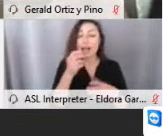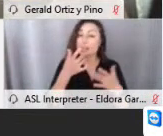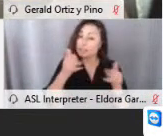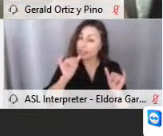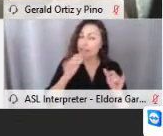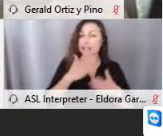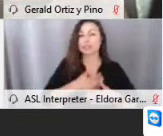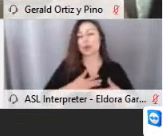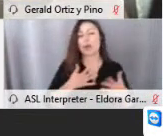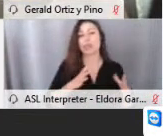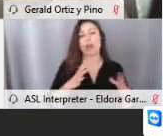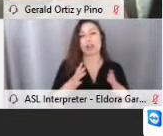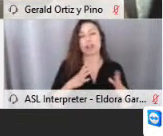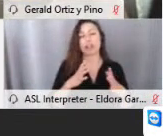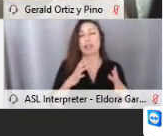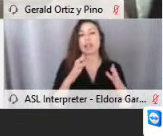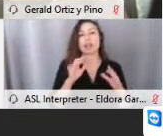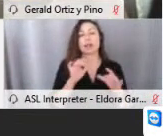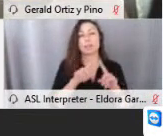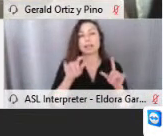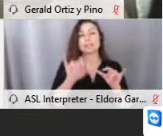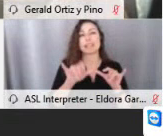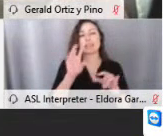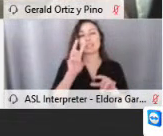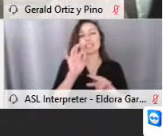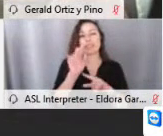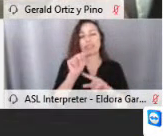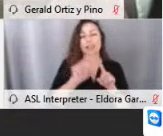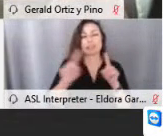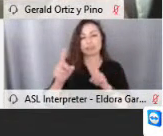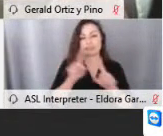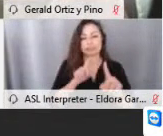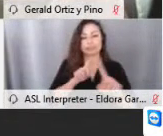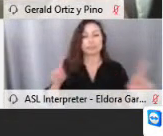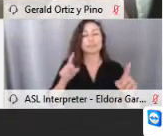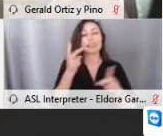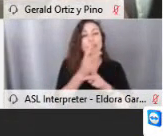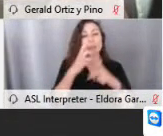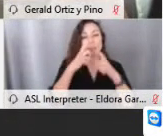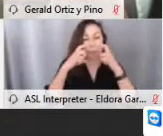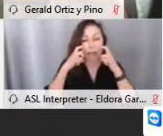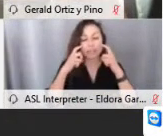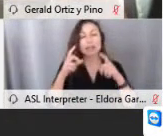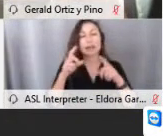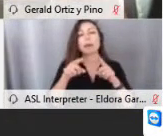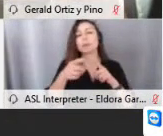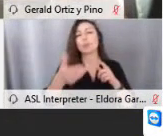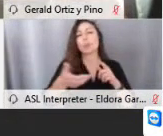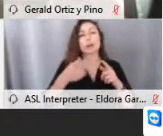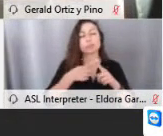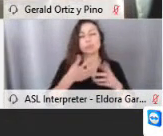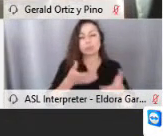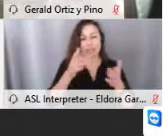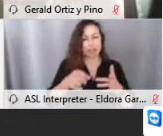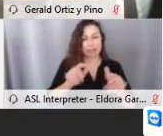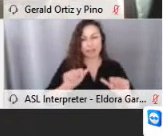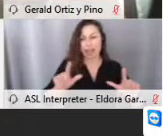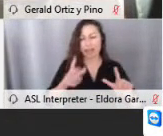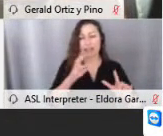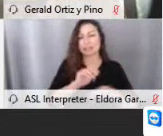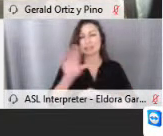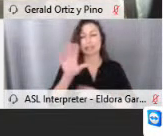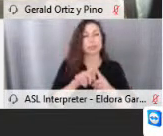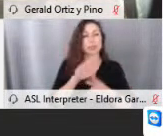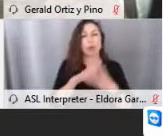still enjoy the holiday, but stay 6 feet apart, keep those masks on, and you're welcome to take this slide and send it out to all